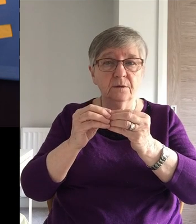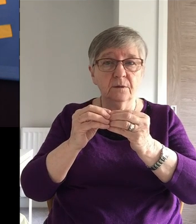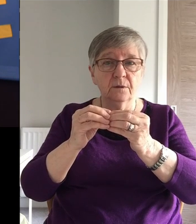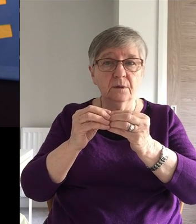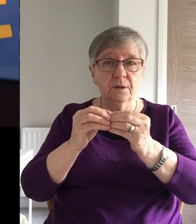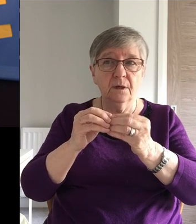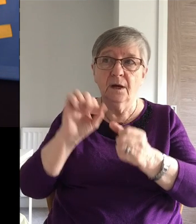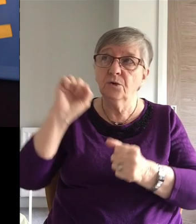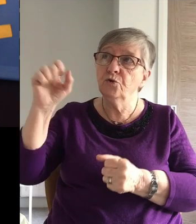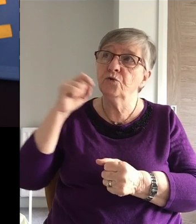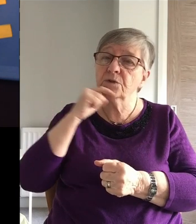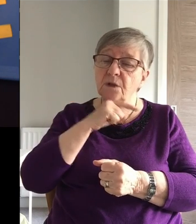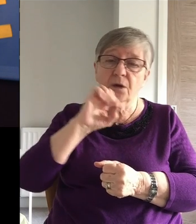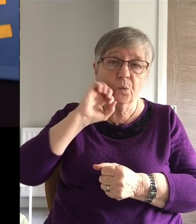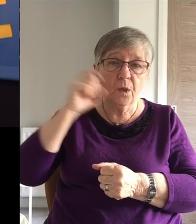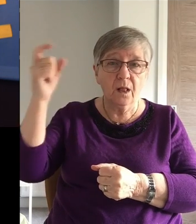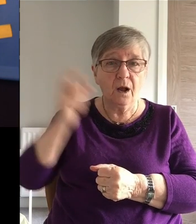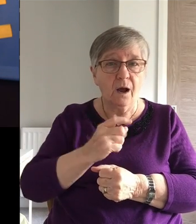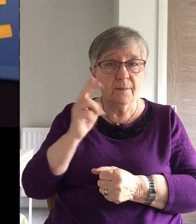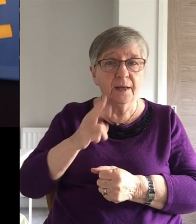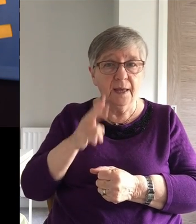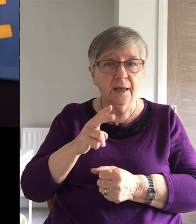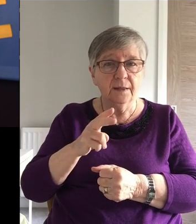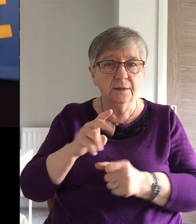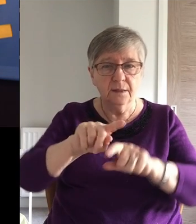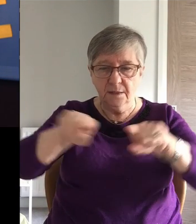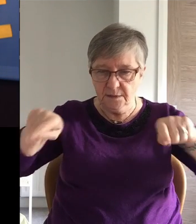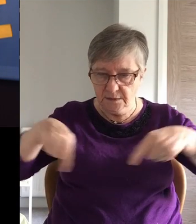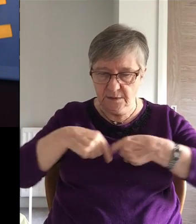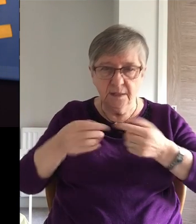when your Son will come again and raise us up.